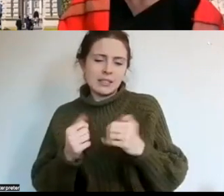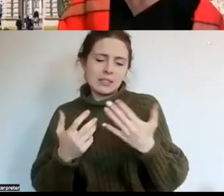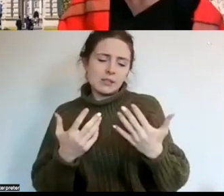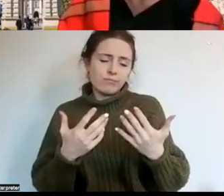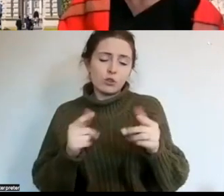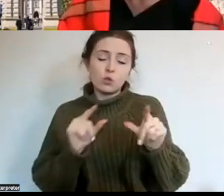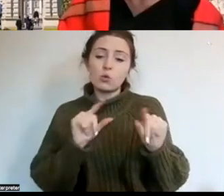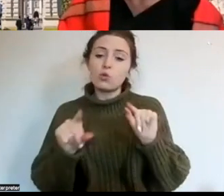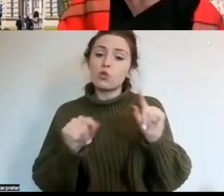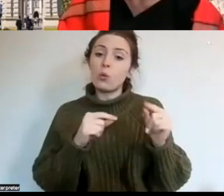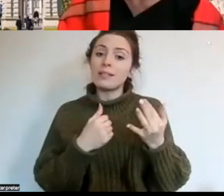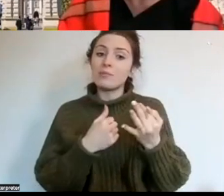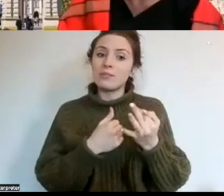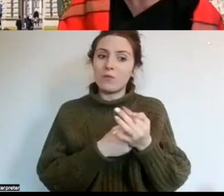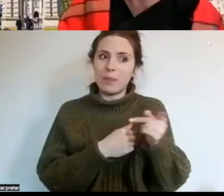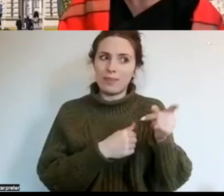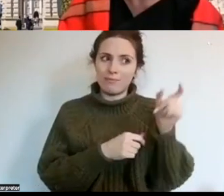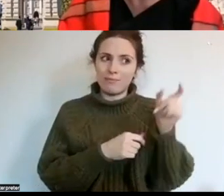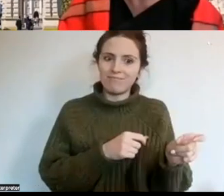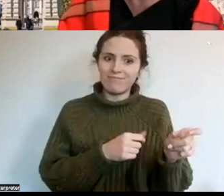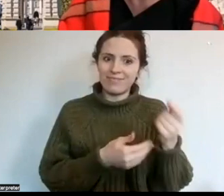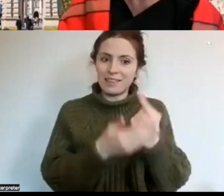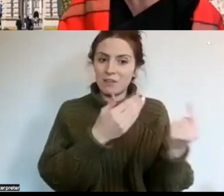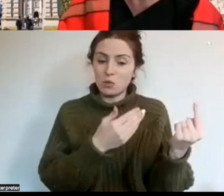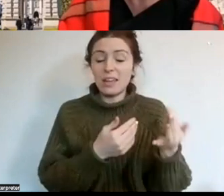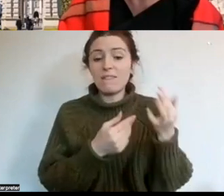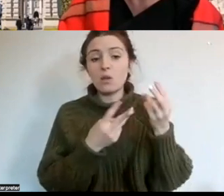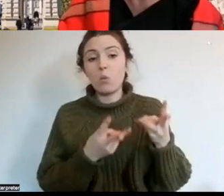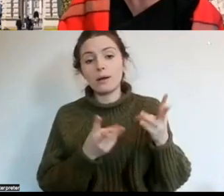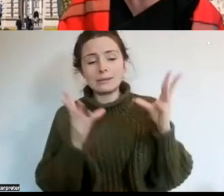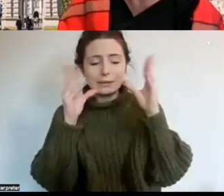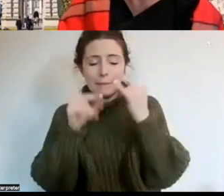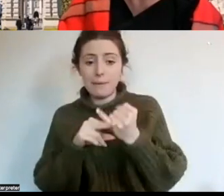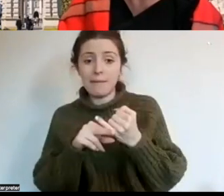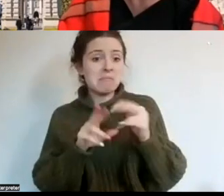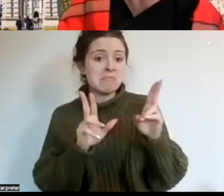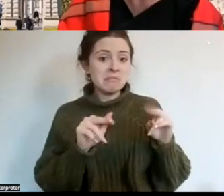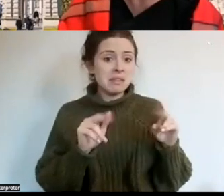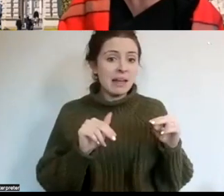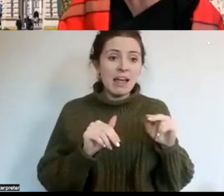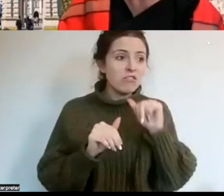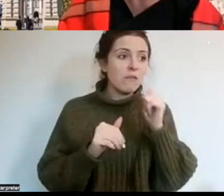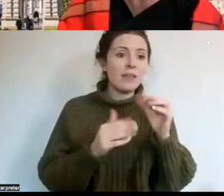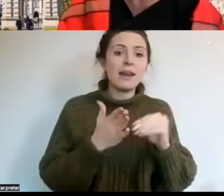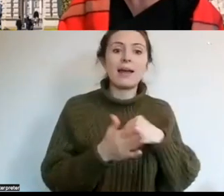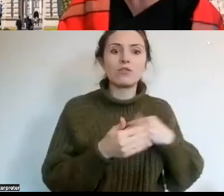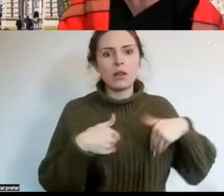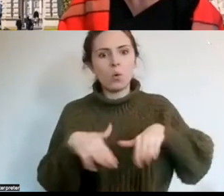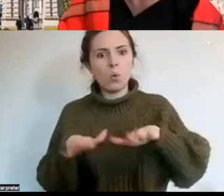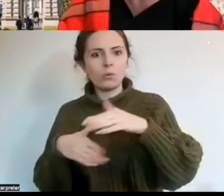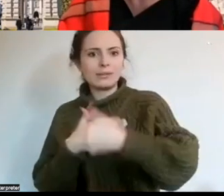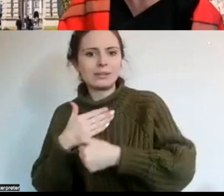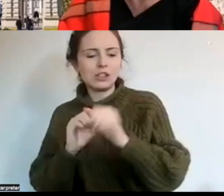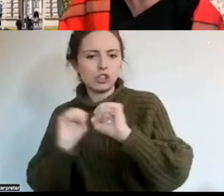individual was that if they wanted to have a lie-in, they could have a lie-in, and that COVID actually and the restrictions around lockdown